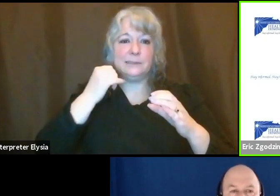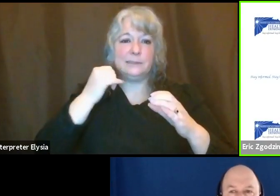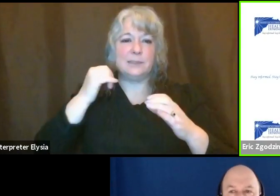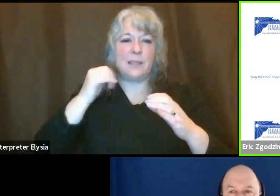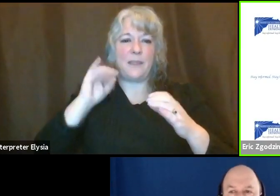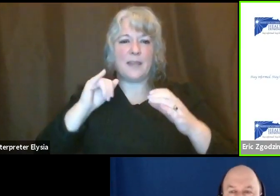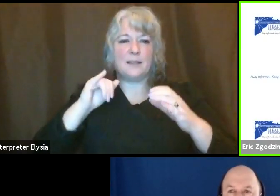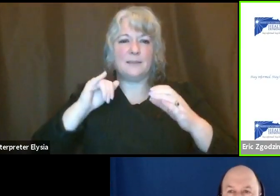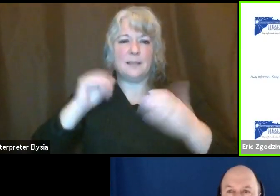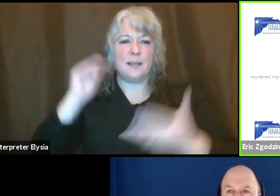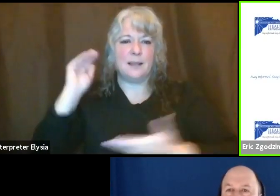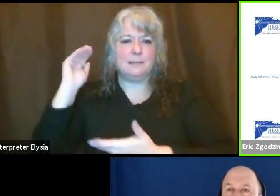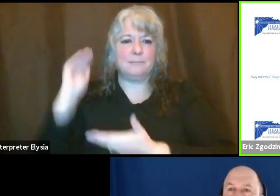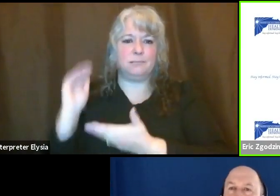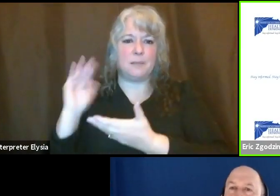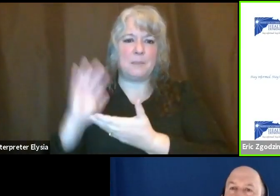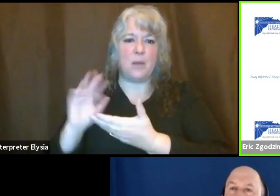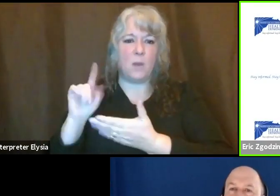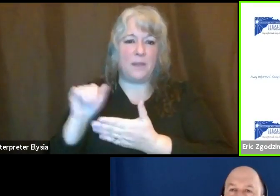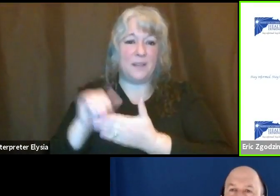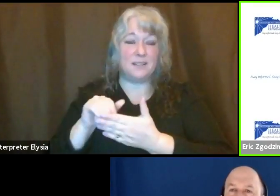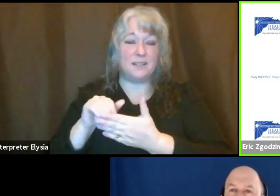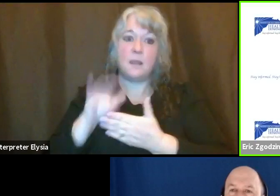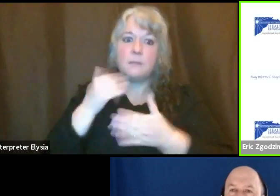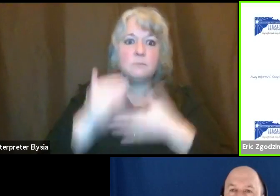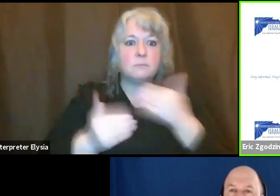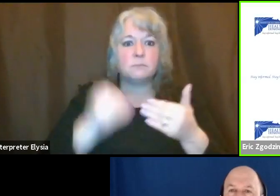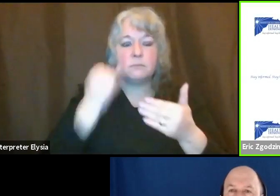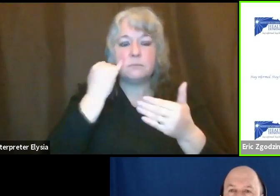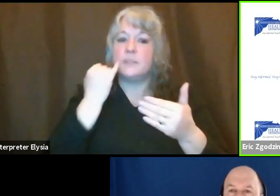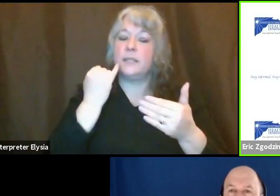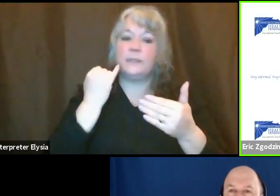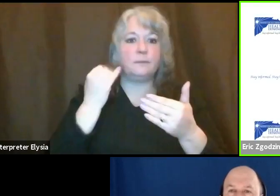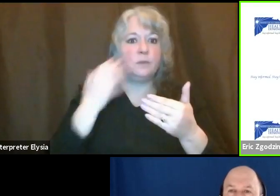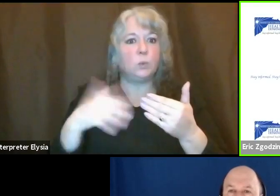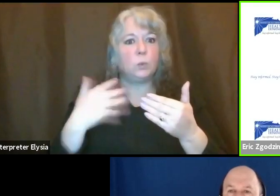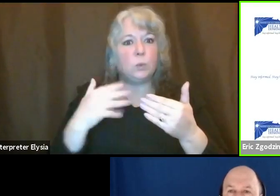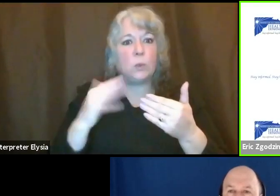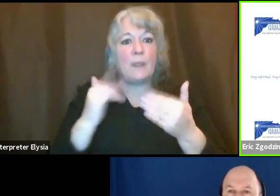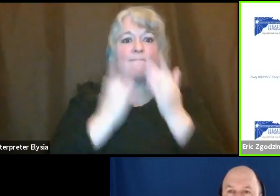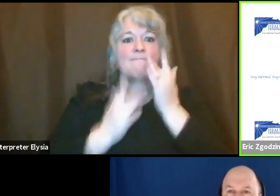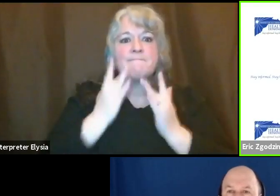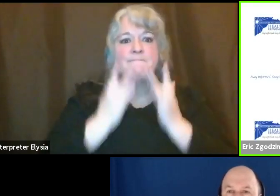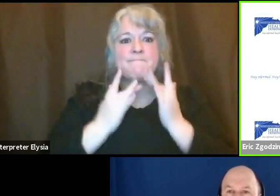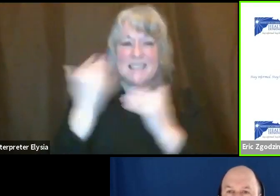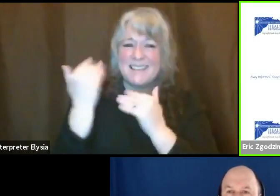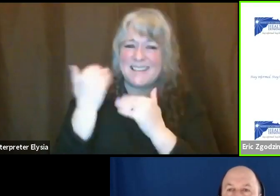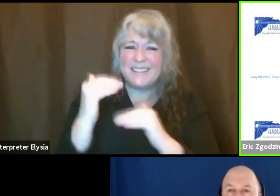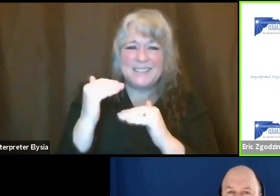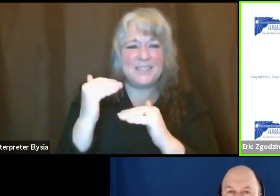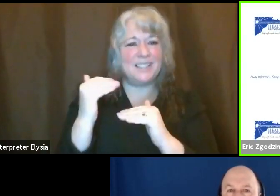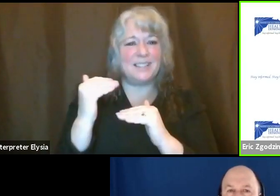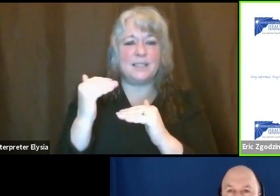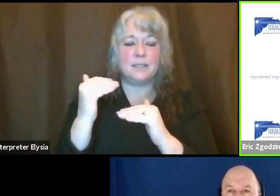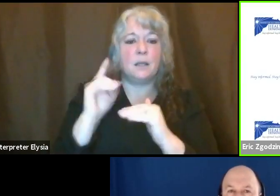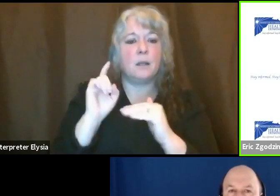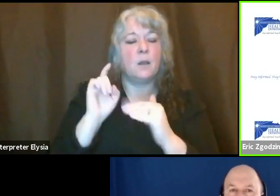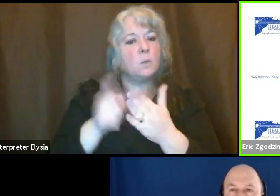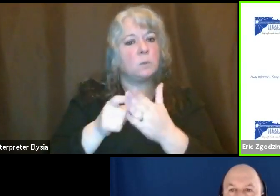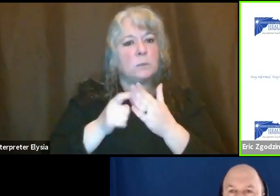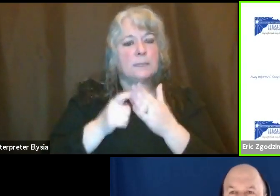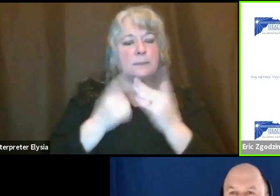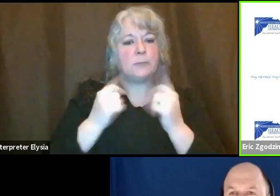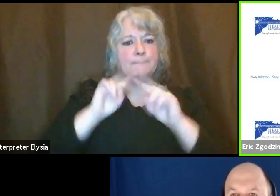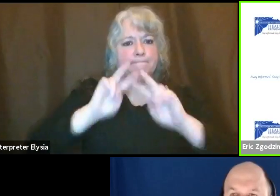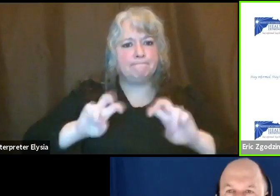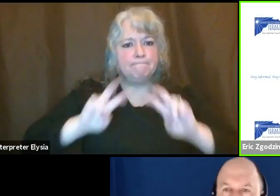is the process. You have a limited supply. It's finite, and so you have to figure out how to make this all work.